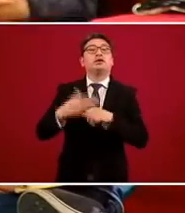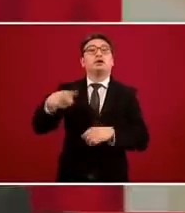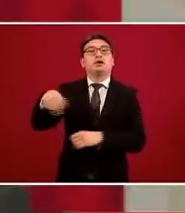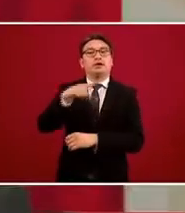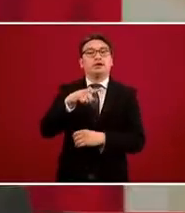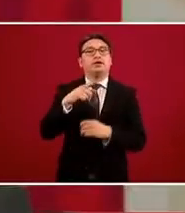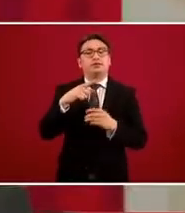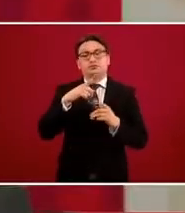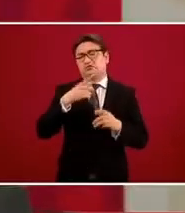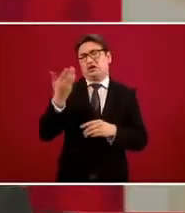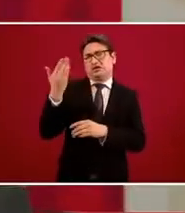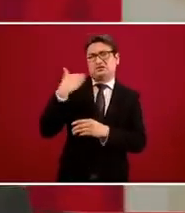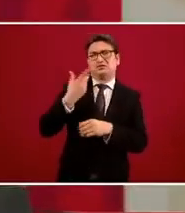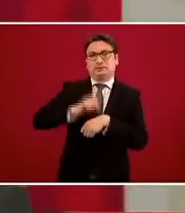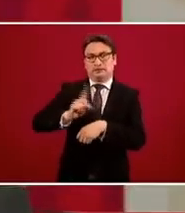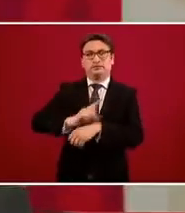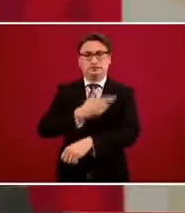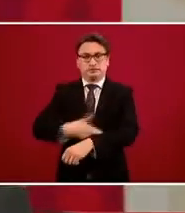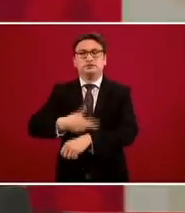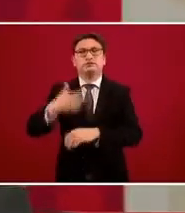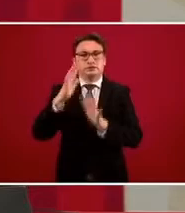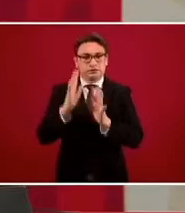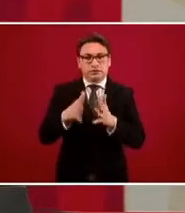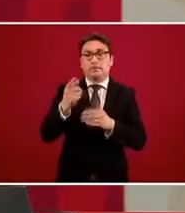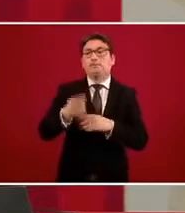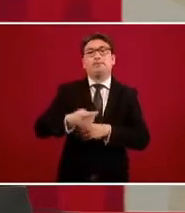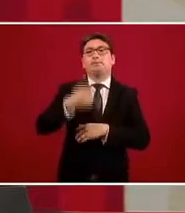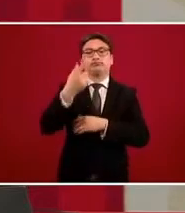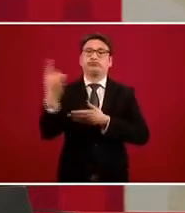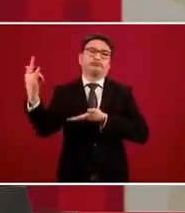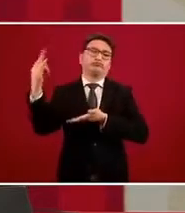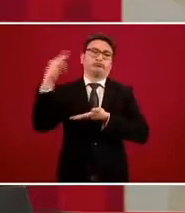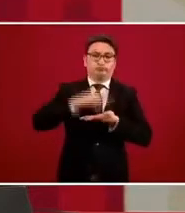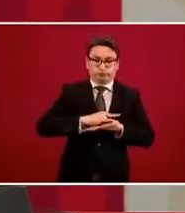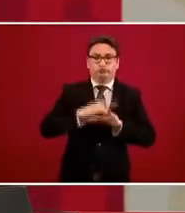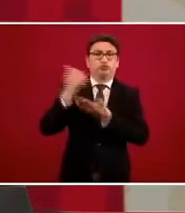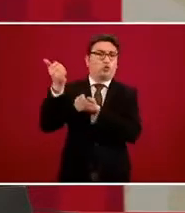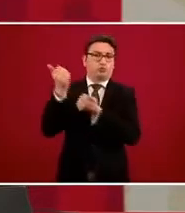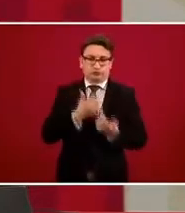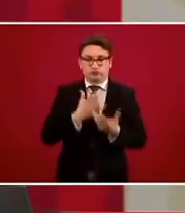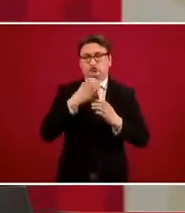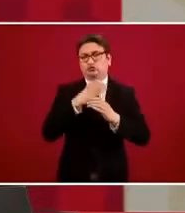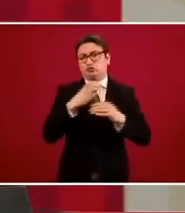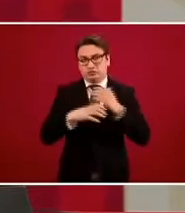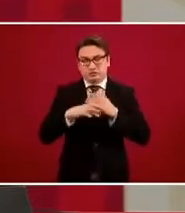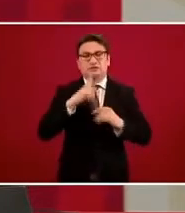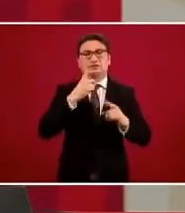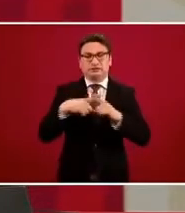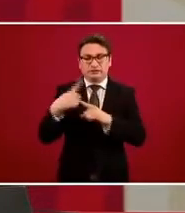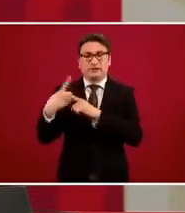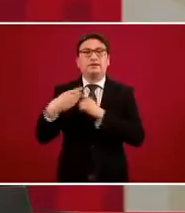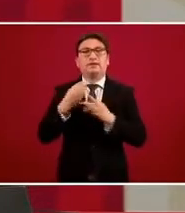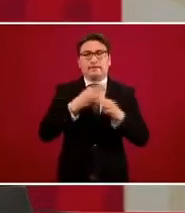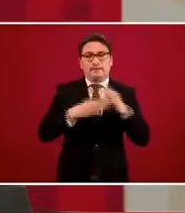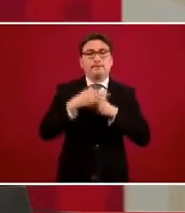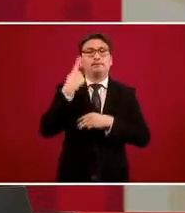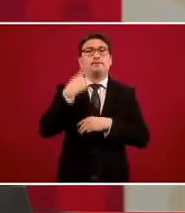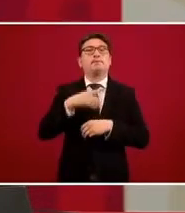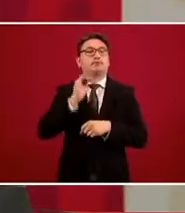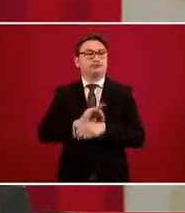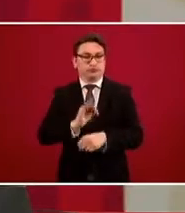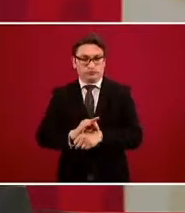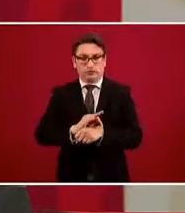order to supply all of the required equipment. We established this air